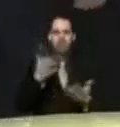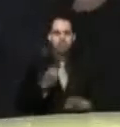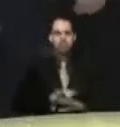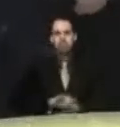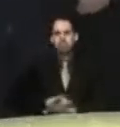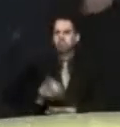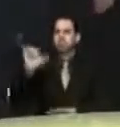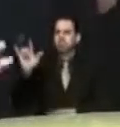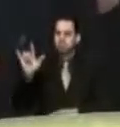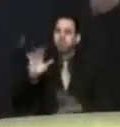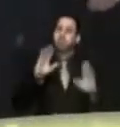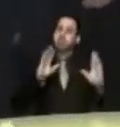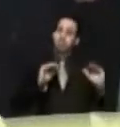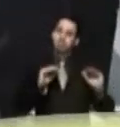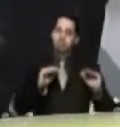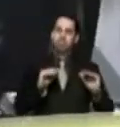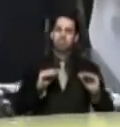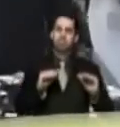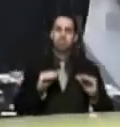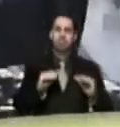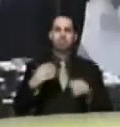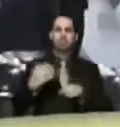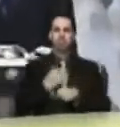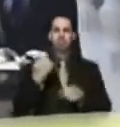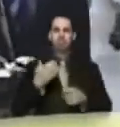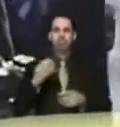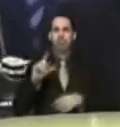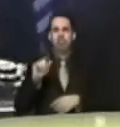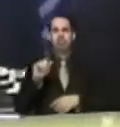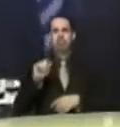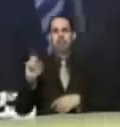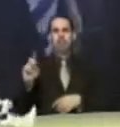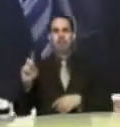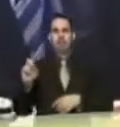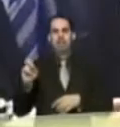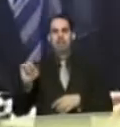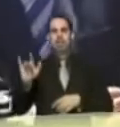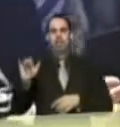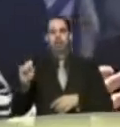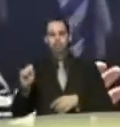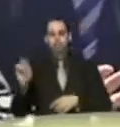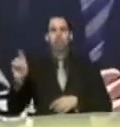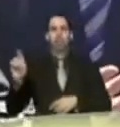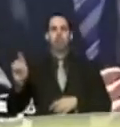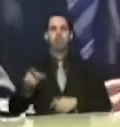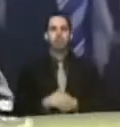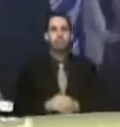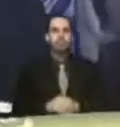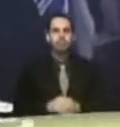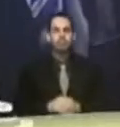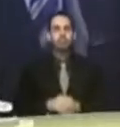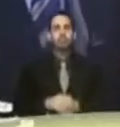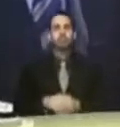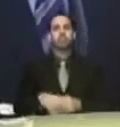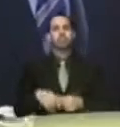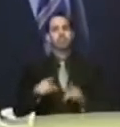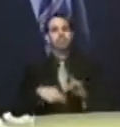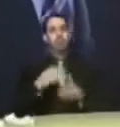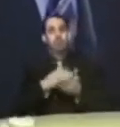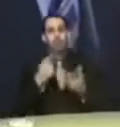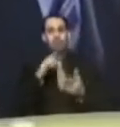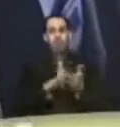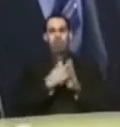una buena tajada de los 20 delegados republicanos. Le harán falta 1.144 para convertirse en el candidato candidato